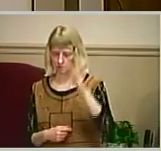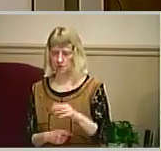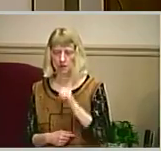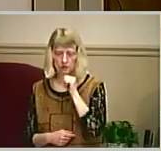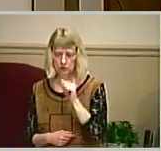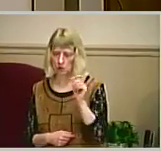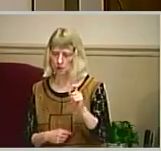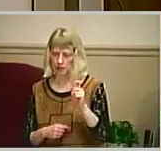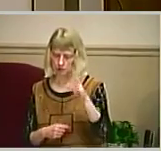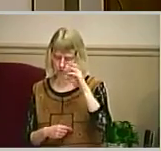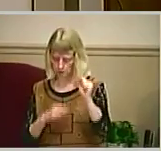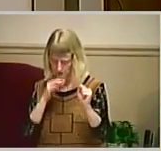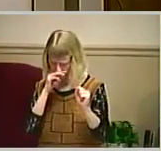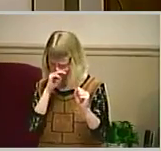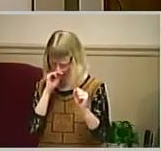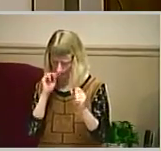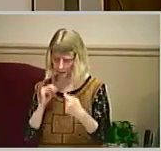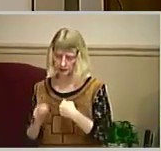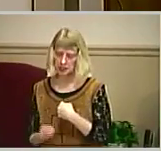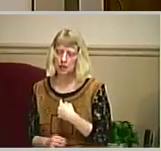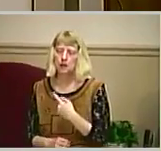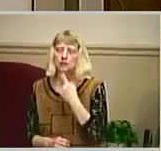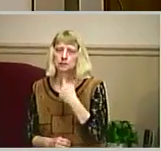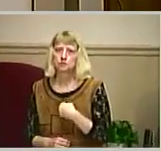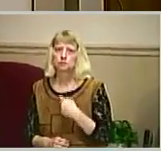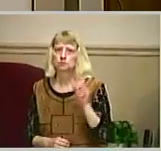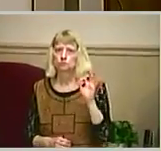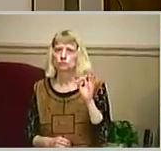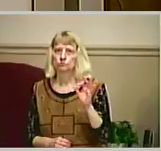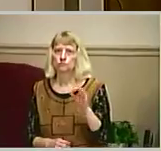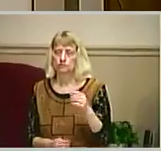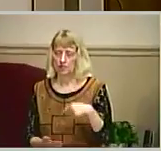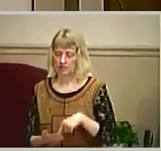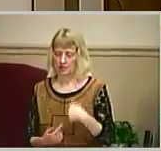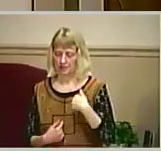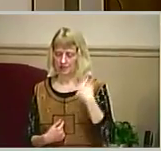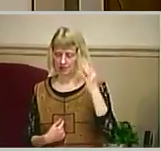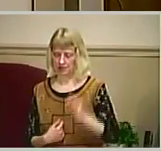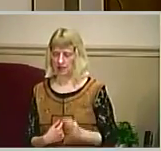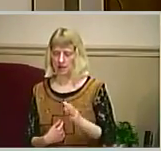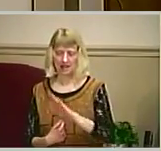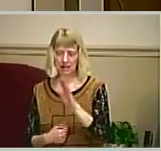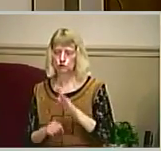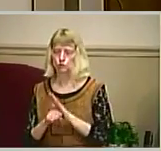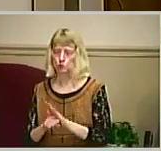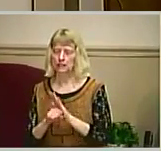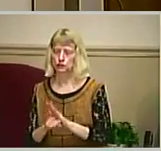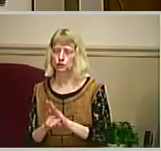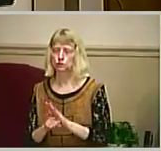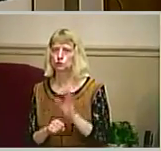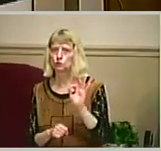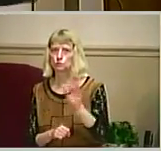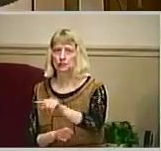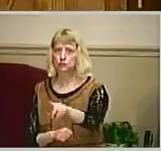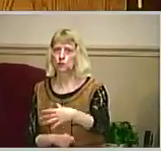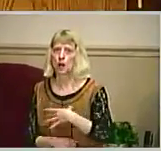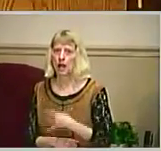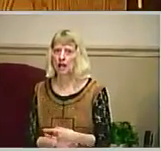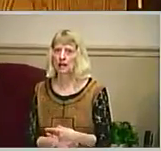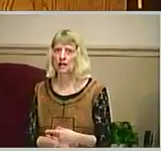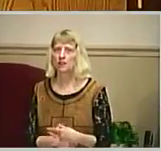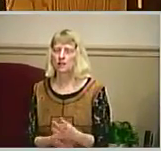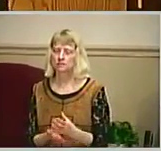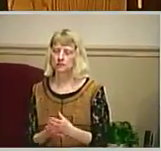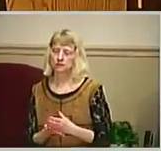have a president to tell him what to preach. This preacher is never pressured to preach what you like. That's called